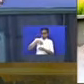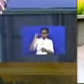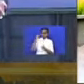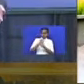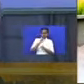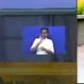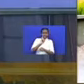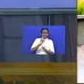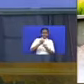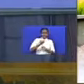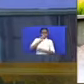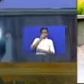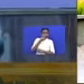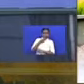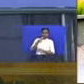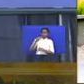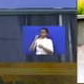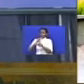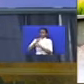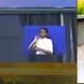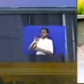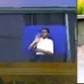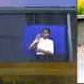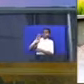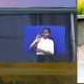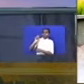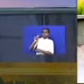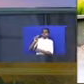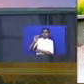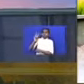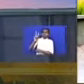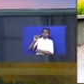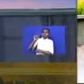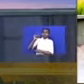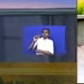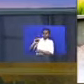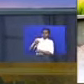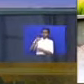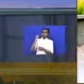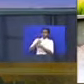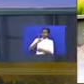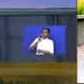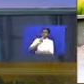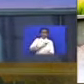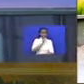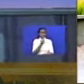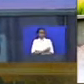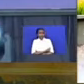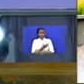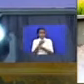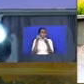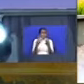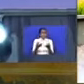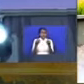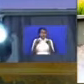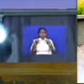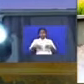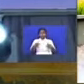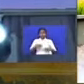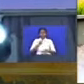in Botswana, do that in Nigeria? Some of the billionaires in Nigeria are because of